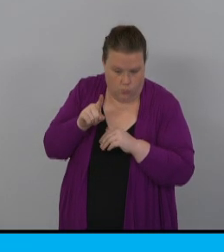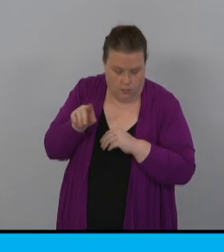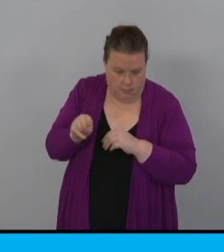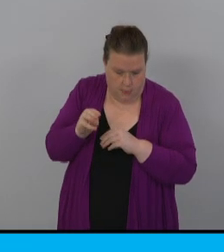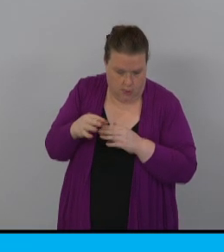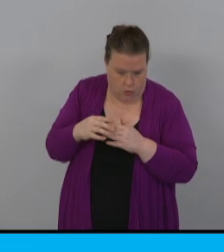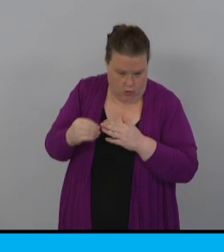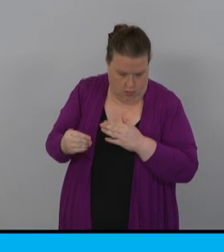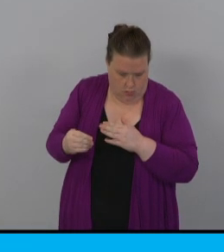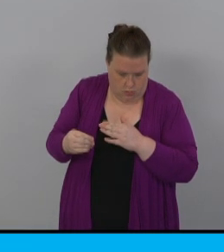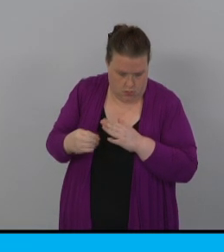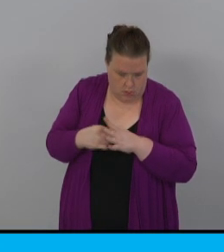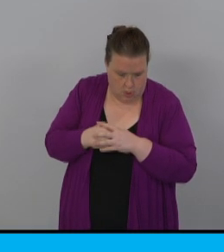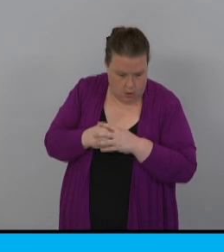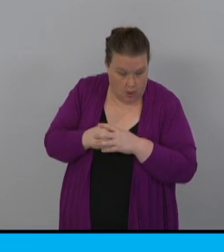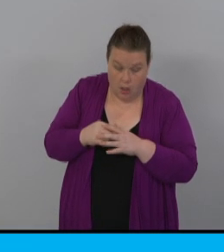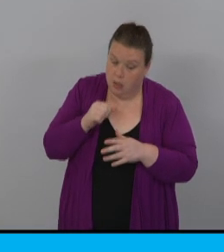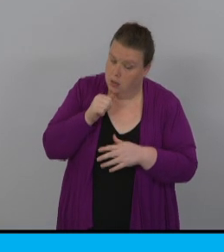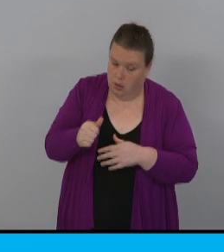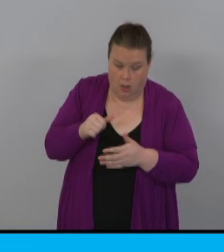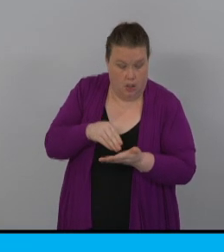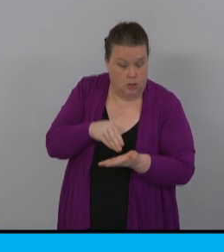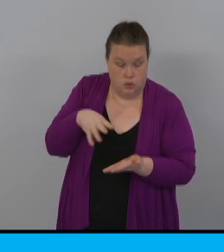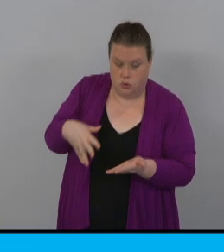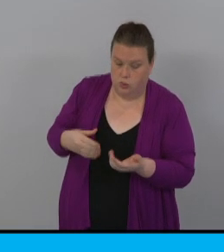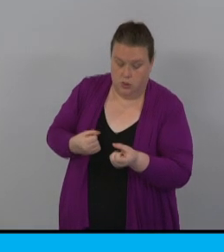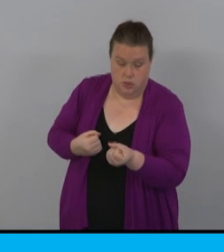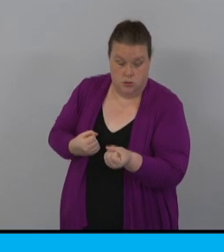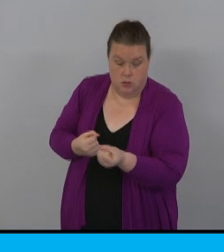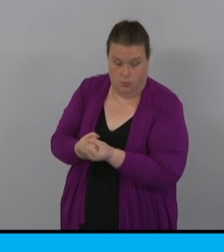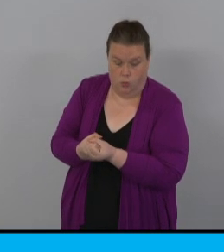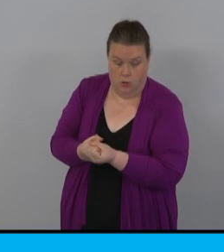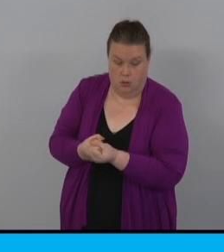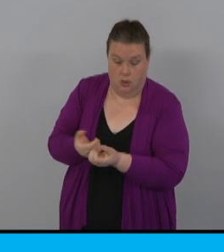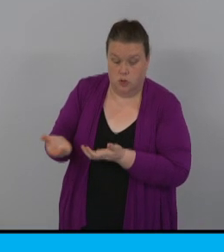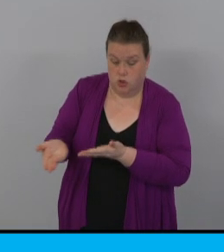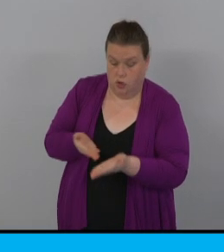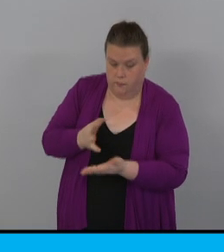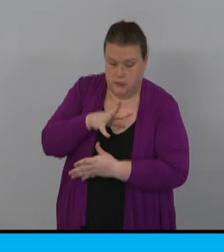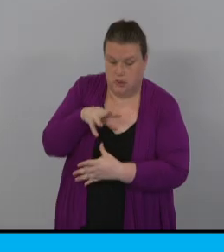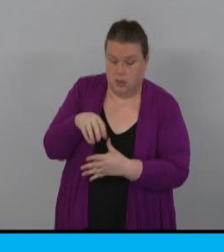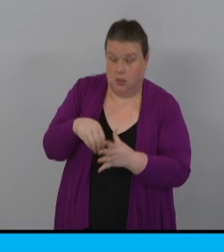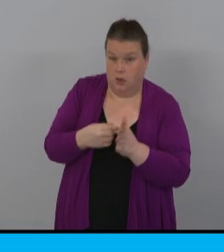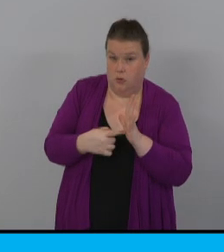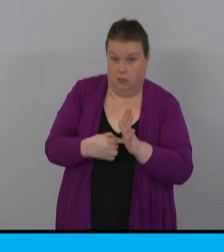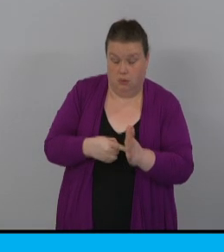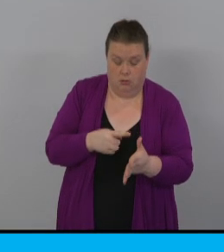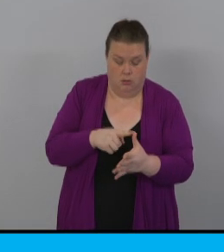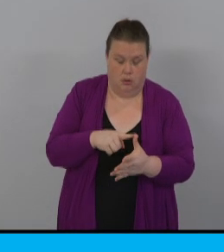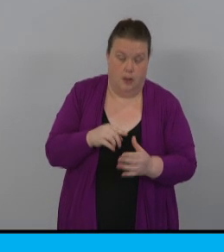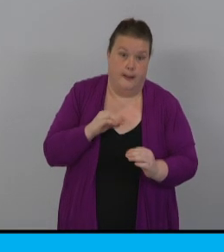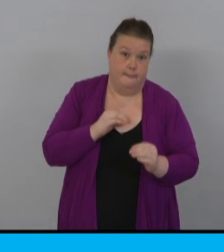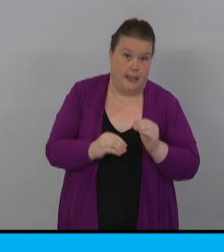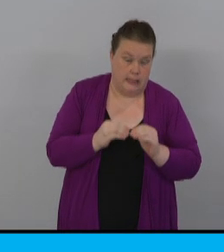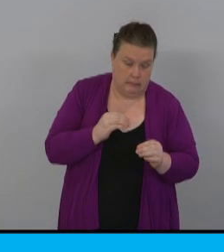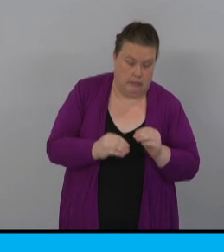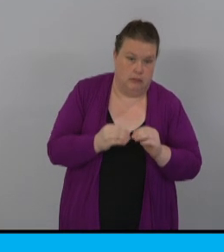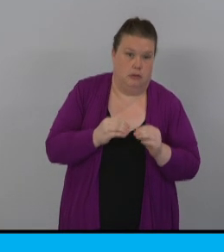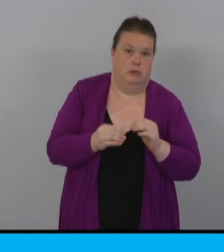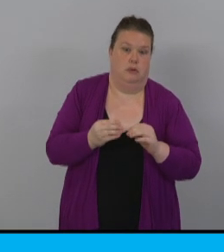28.5 million. Now, non-student support services includes plant maintenance and